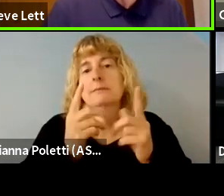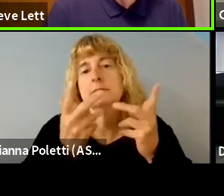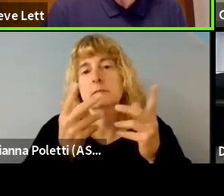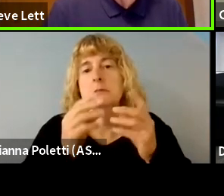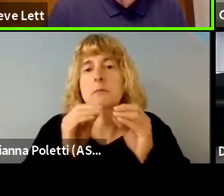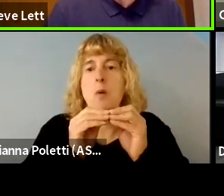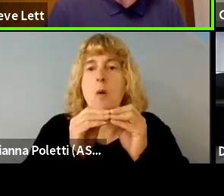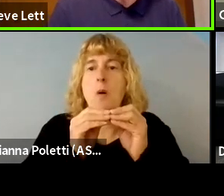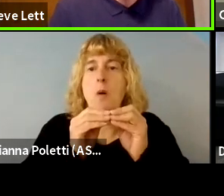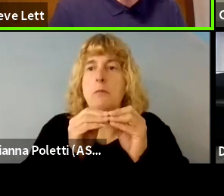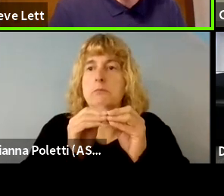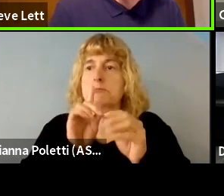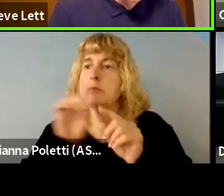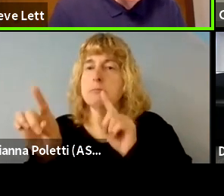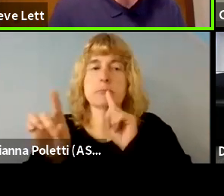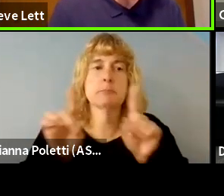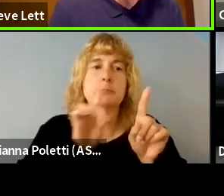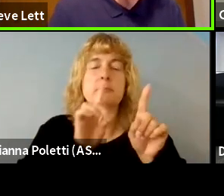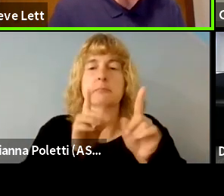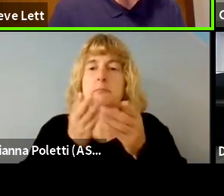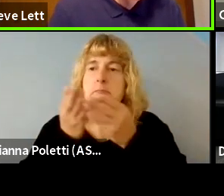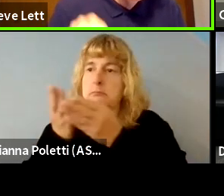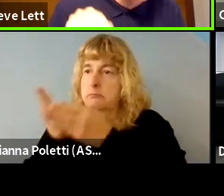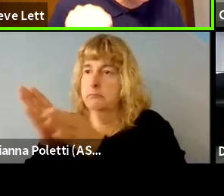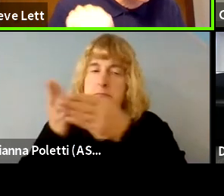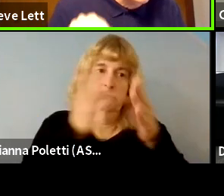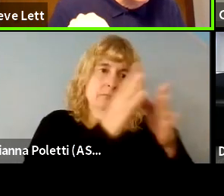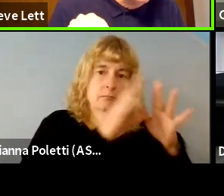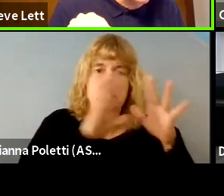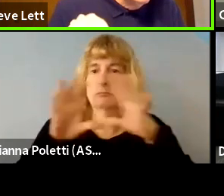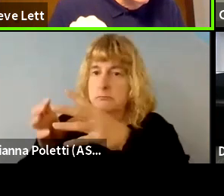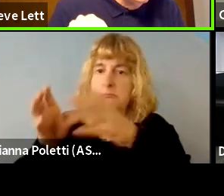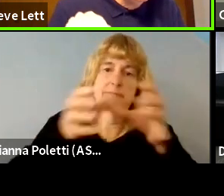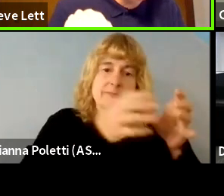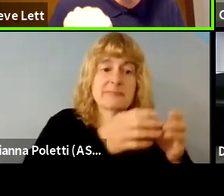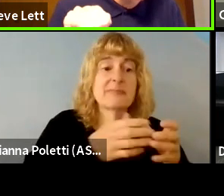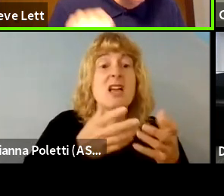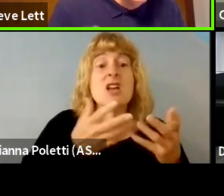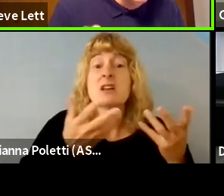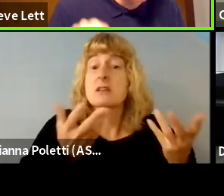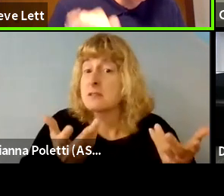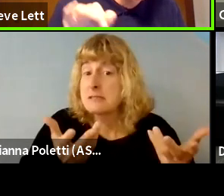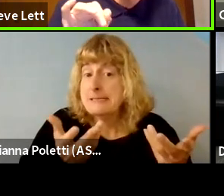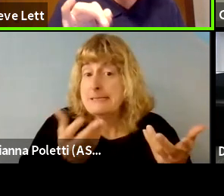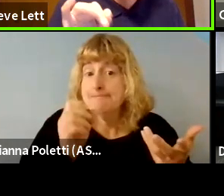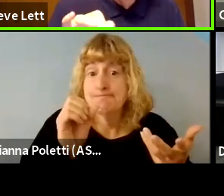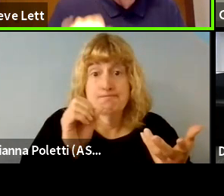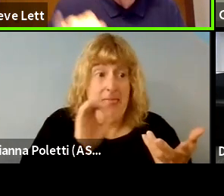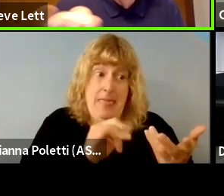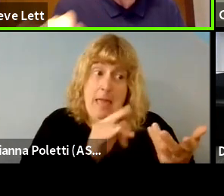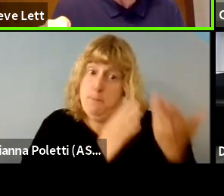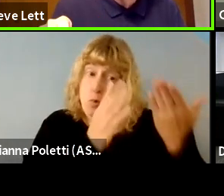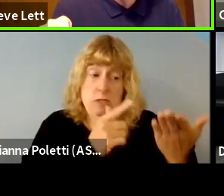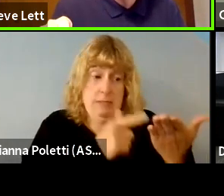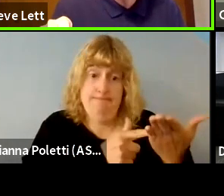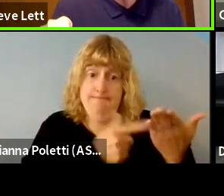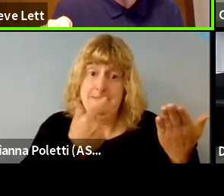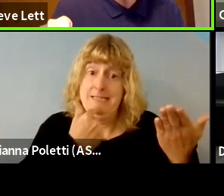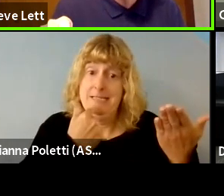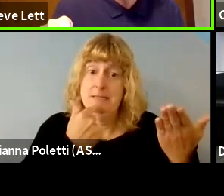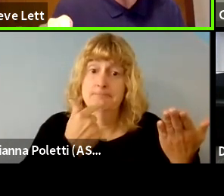other, the motion before us is to set up the committee with 3 members, 1, 1, and 1.